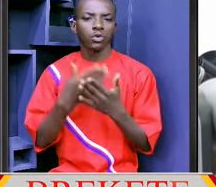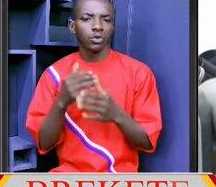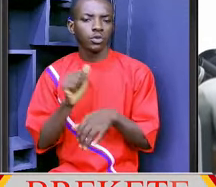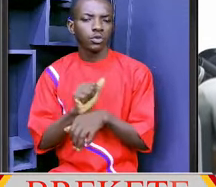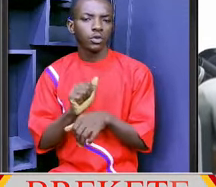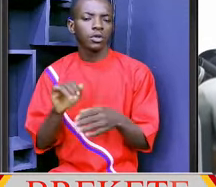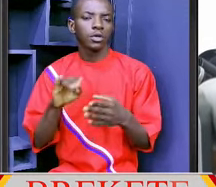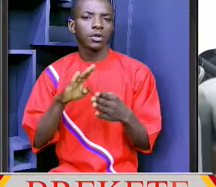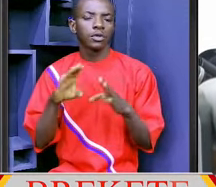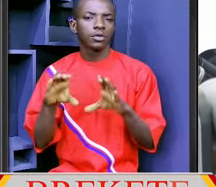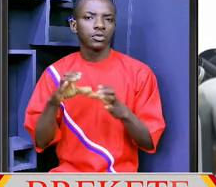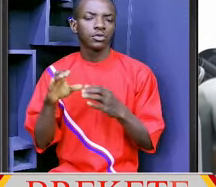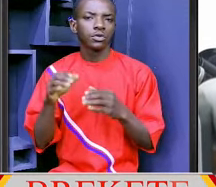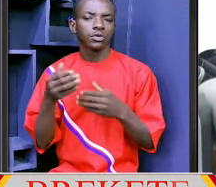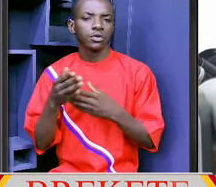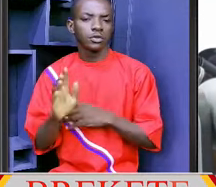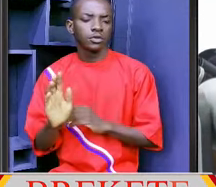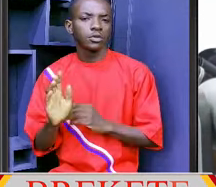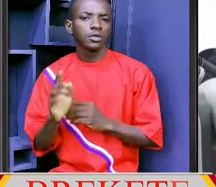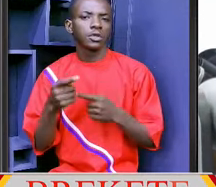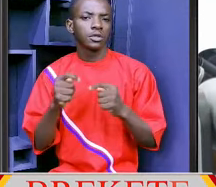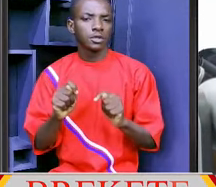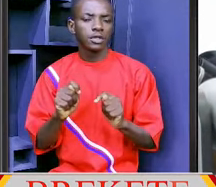you've been doing. Now, God. I've been trying.